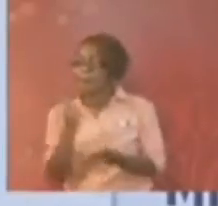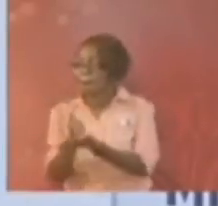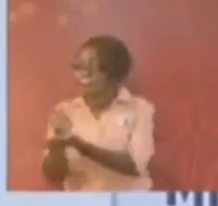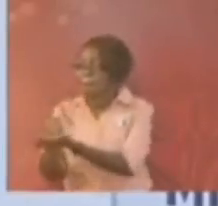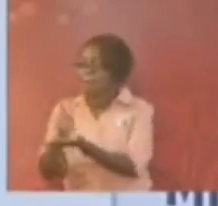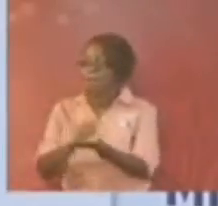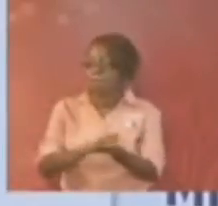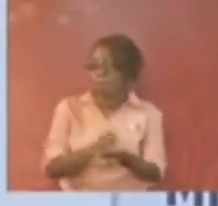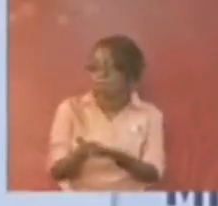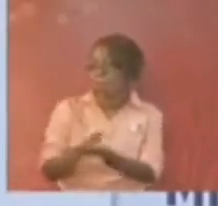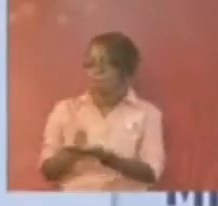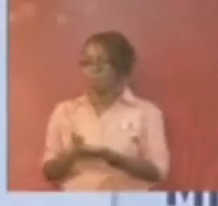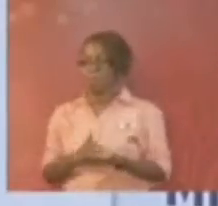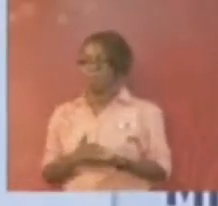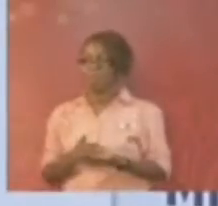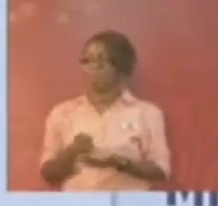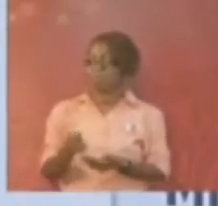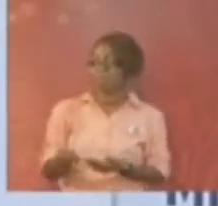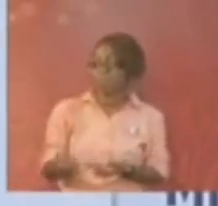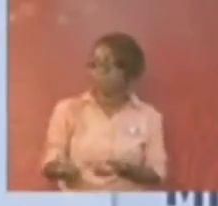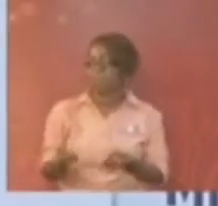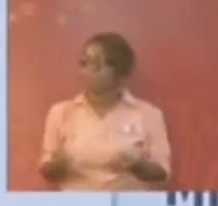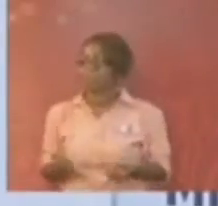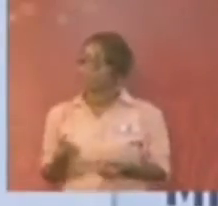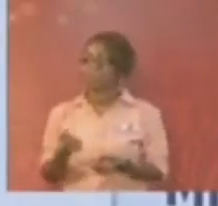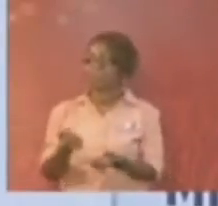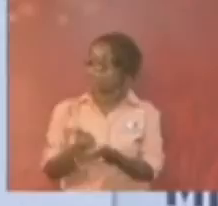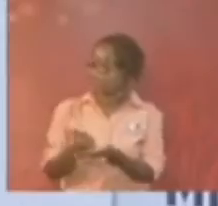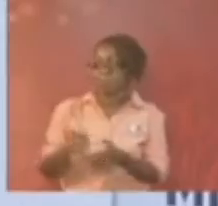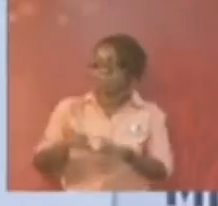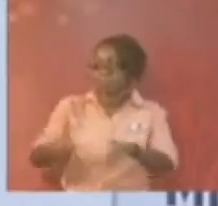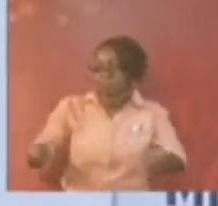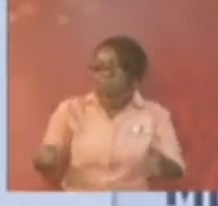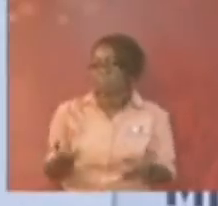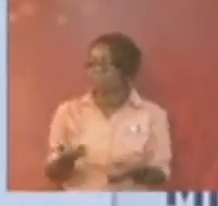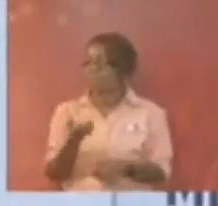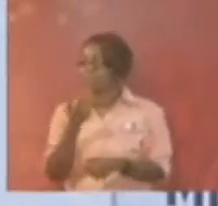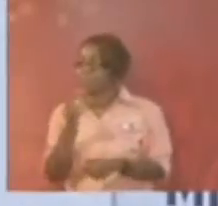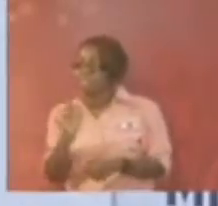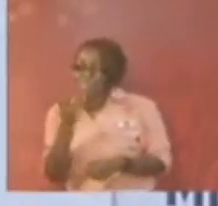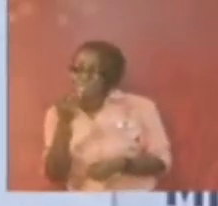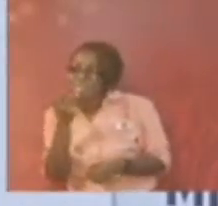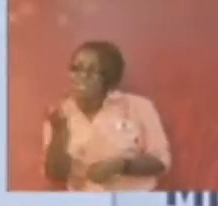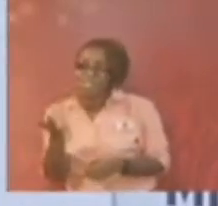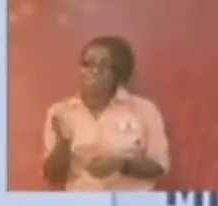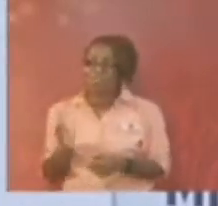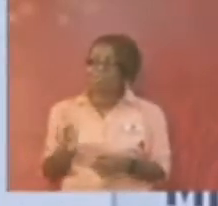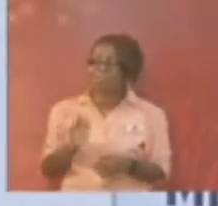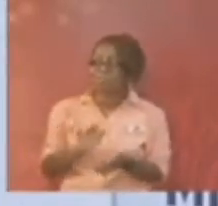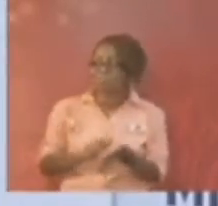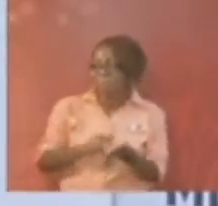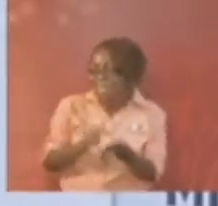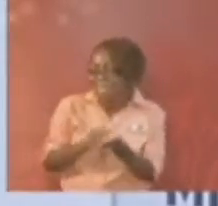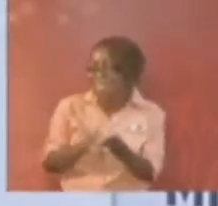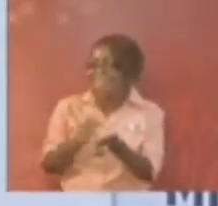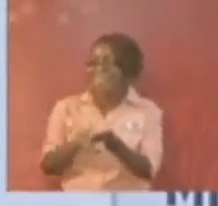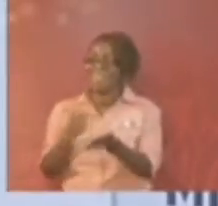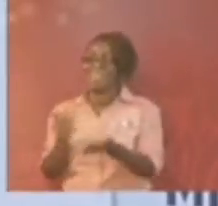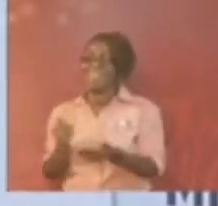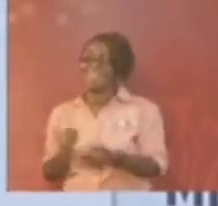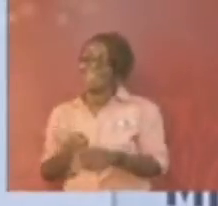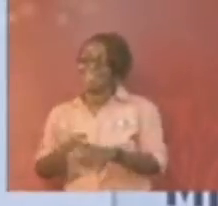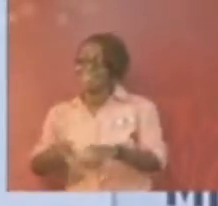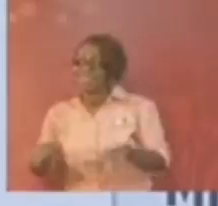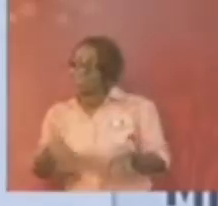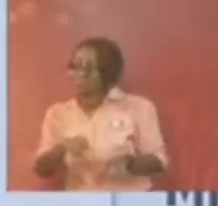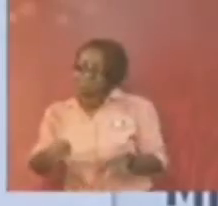do, butter the pans or, things like that. That's not too difficult, age appropriate. They can help with decorations, so they